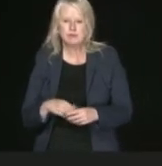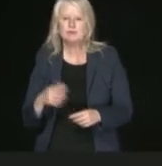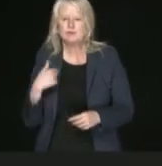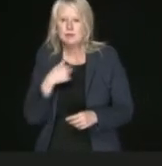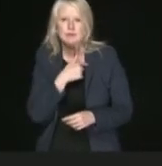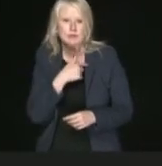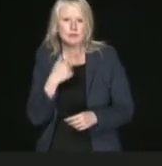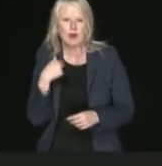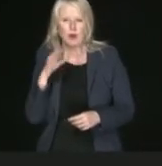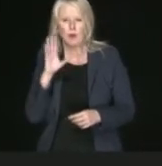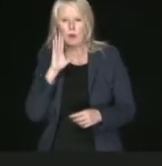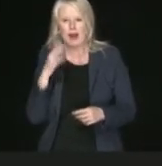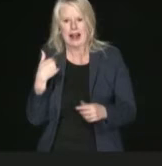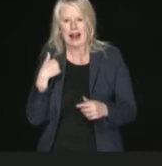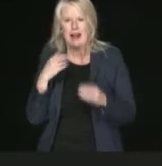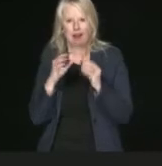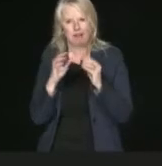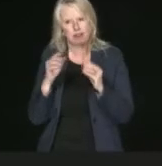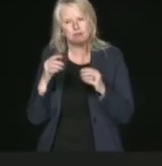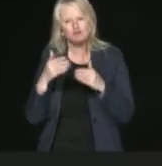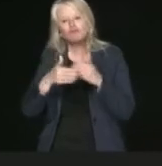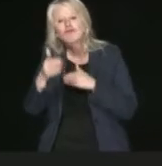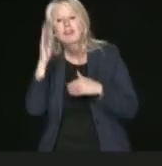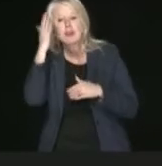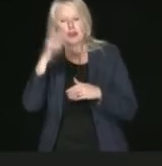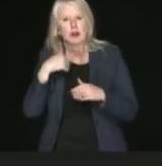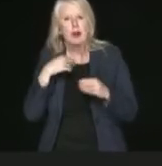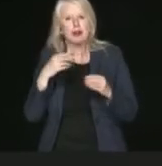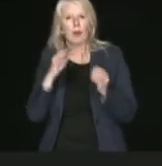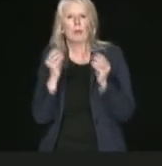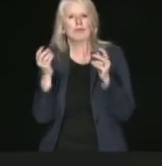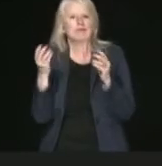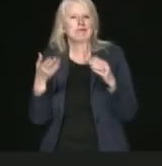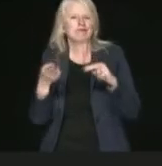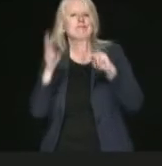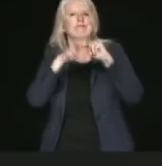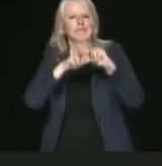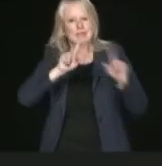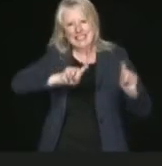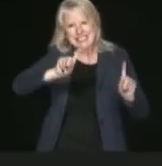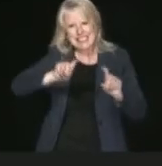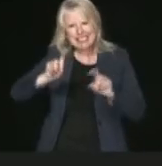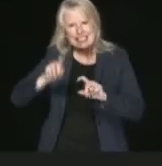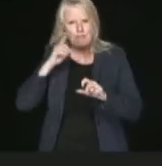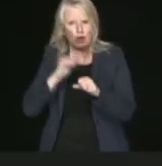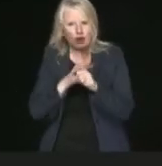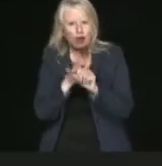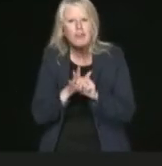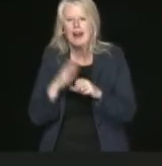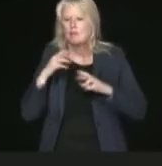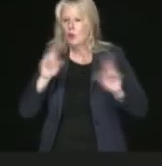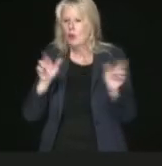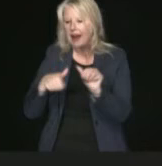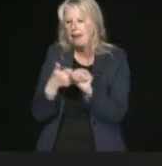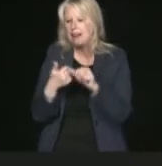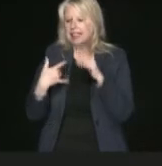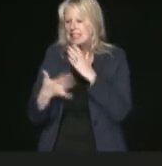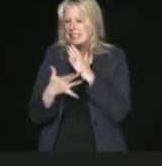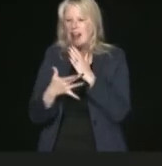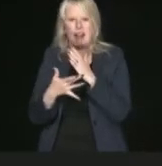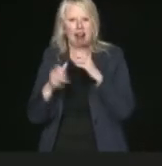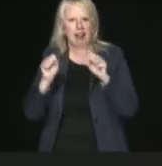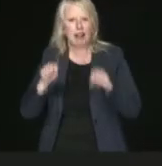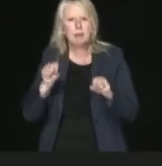developed much better testing protocols, for example. We will have the technical and technological ability